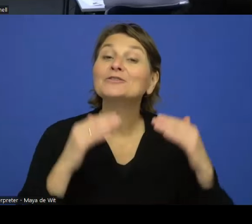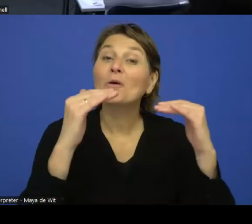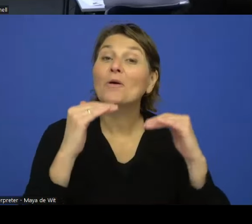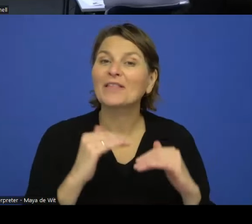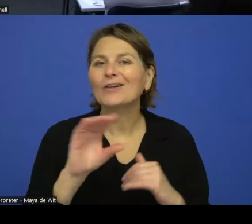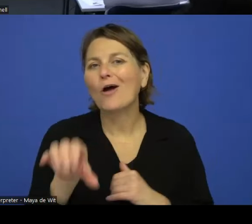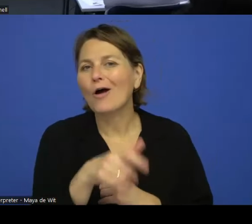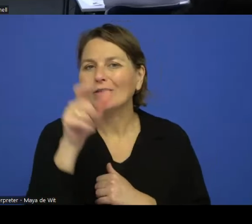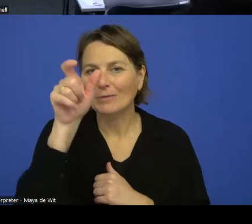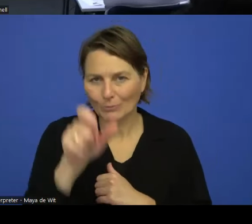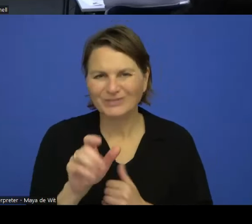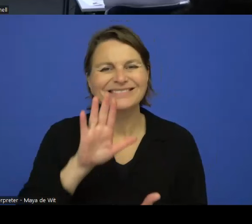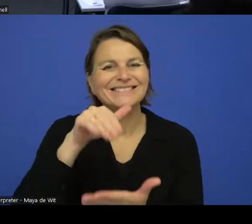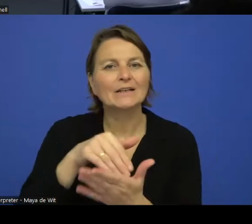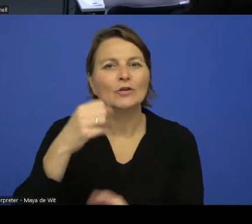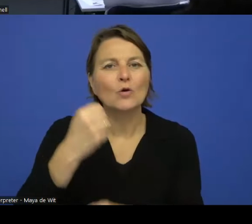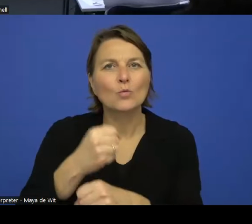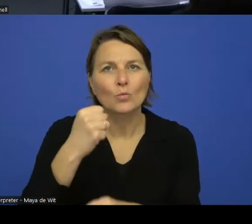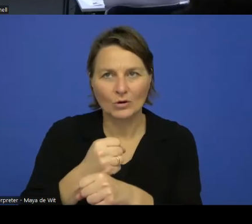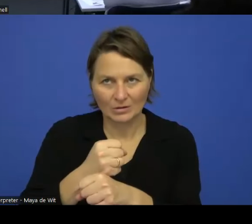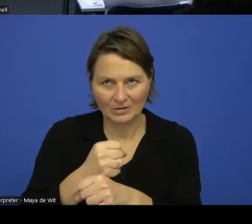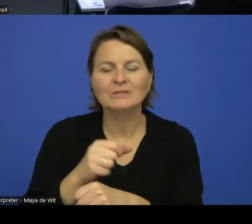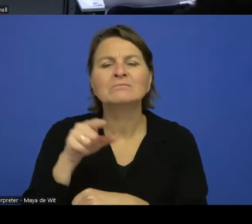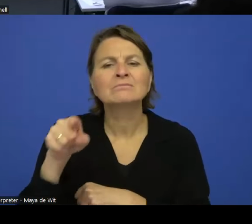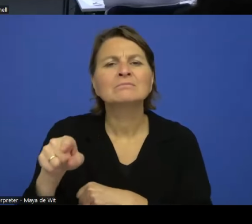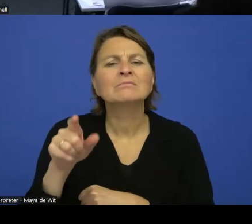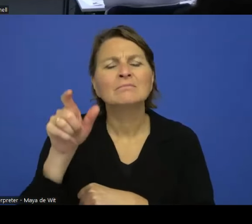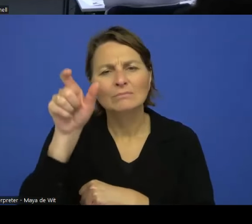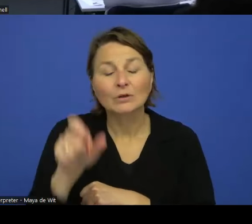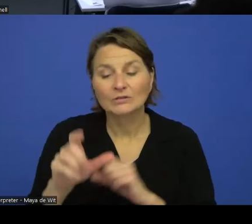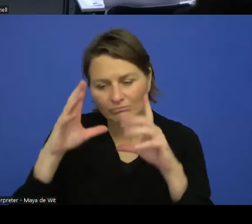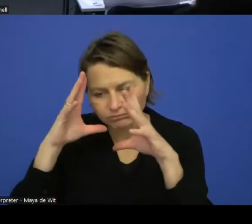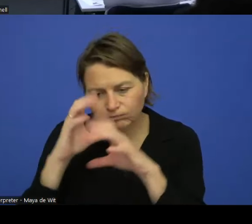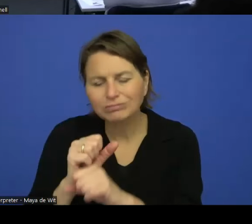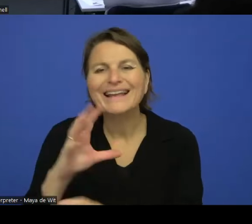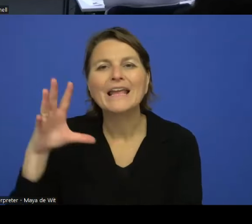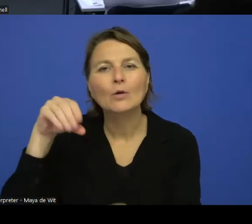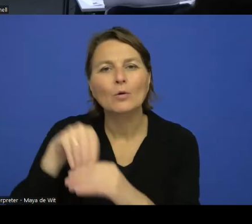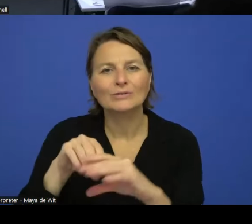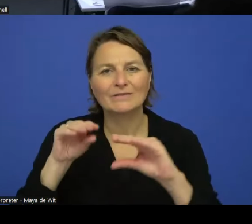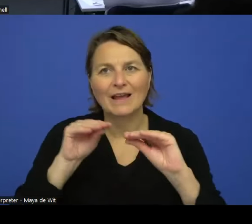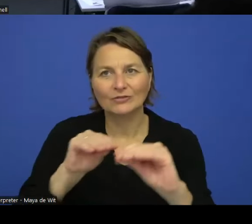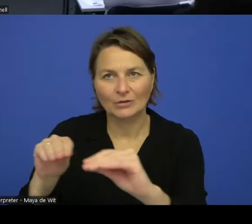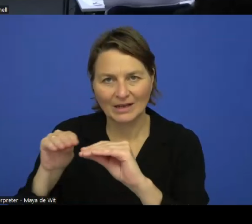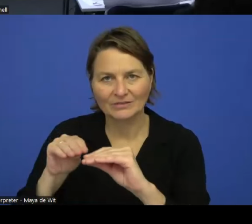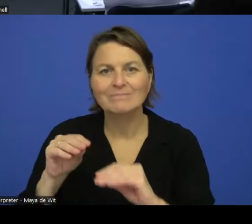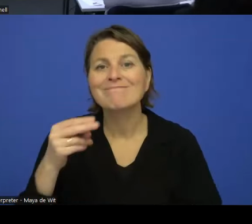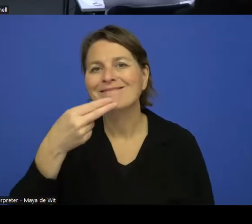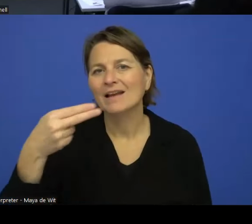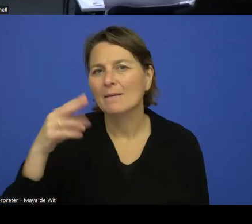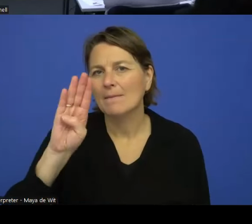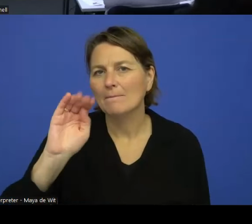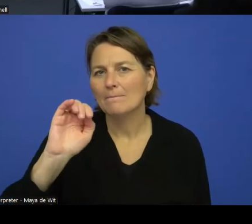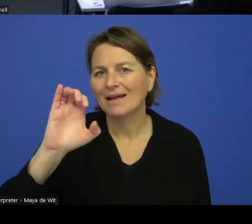Angharad Beckett, who had an interest in inclusive education. And we really wanted to look at using some of this experience of